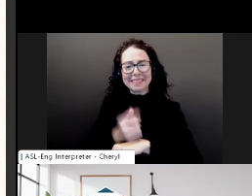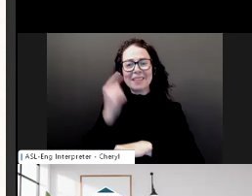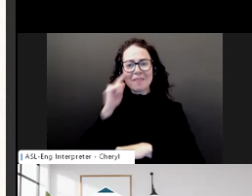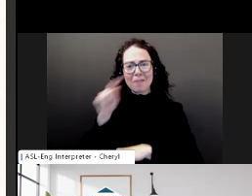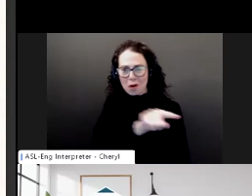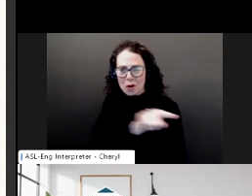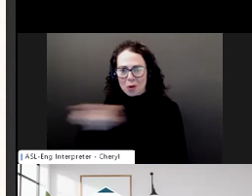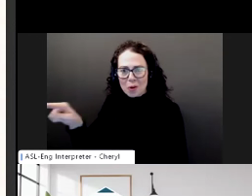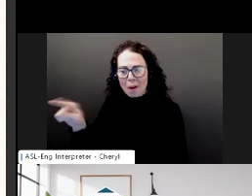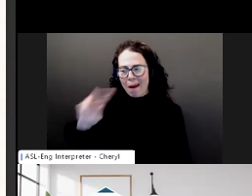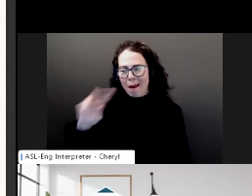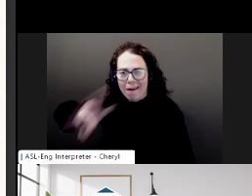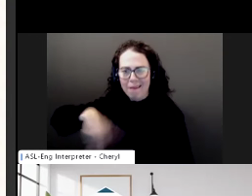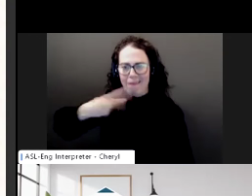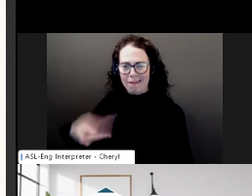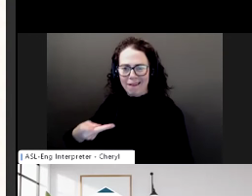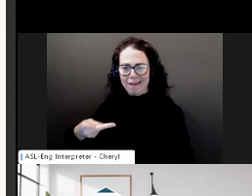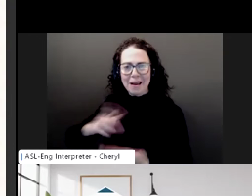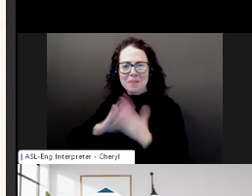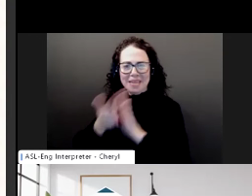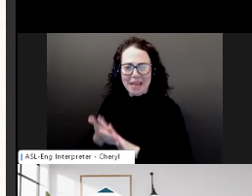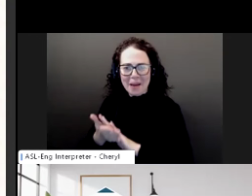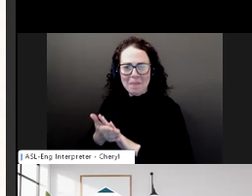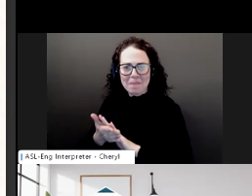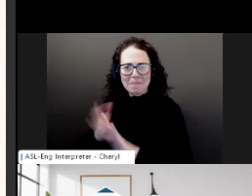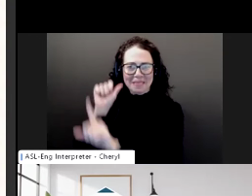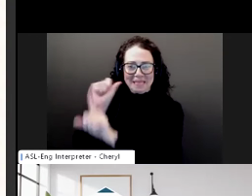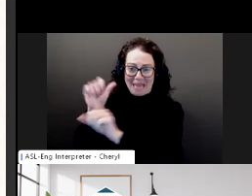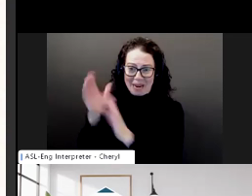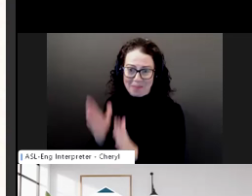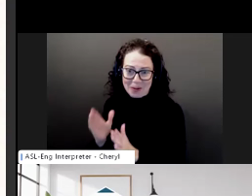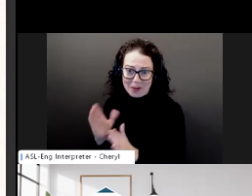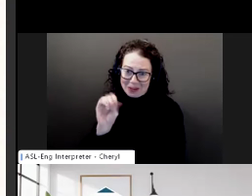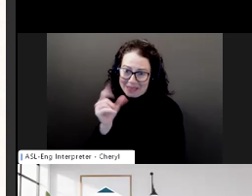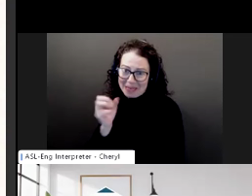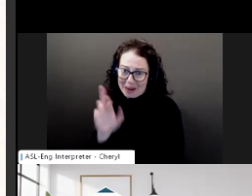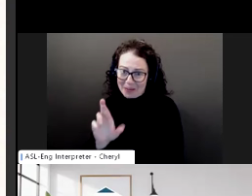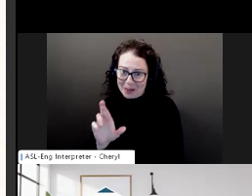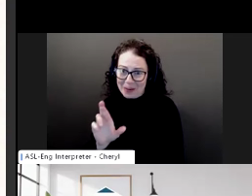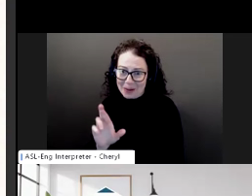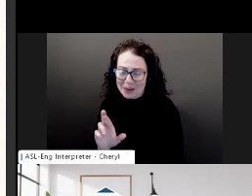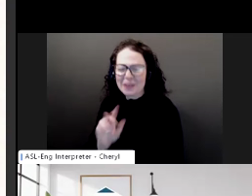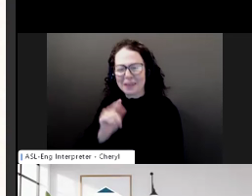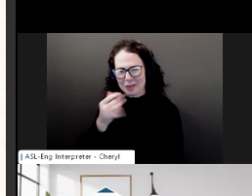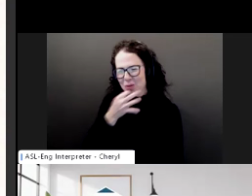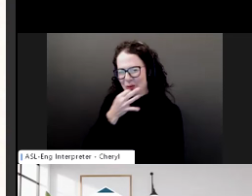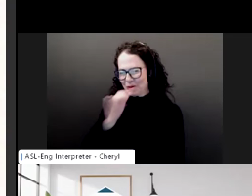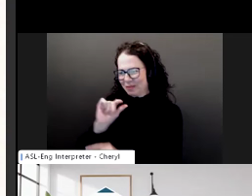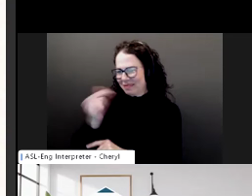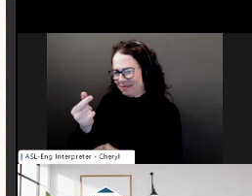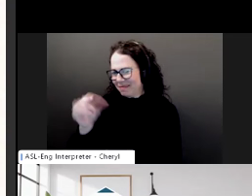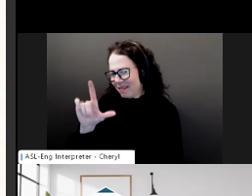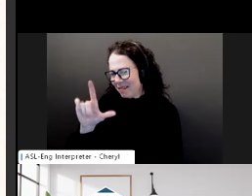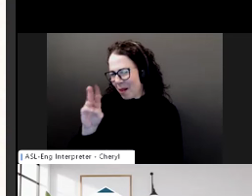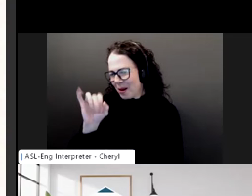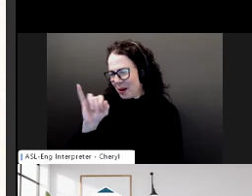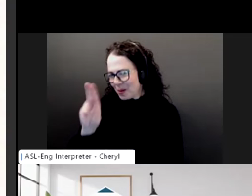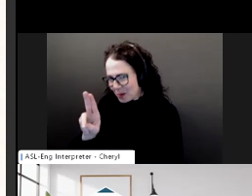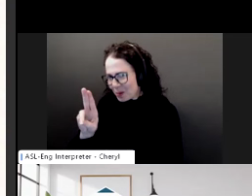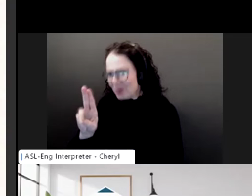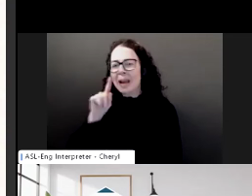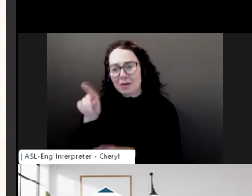it. We're going to give you 10 lessons on how to be an expert and the pitfalls that befall the